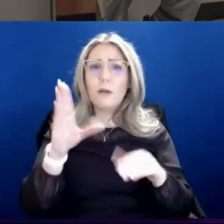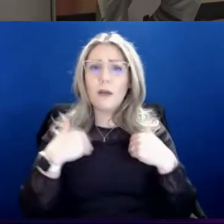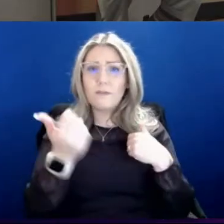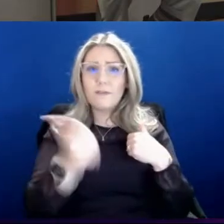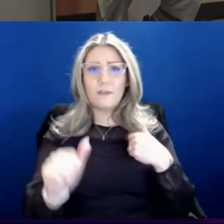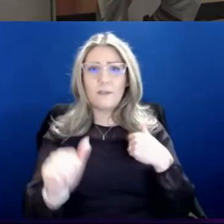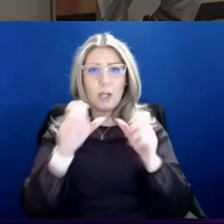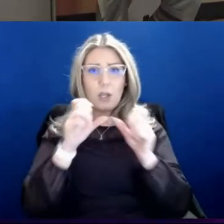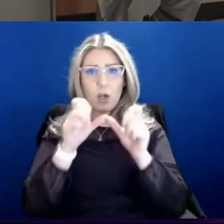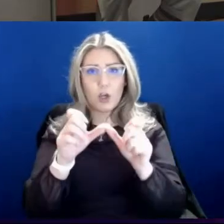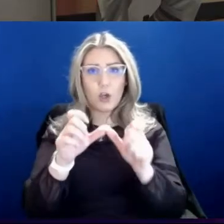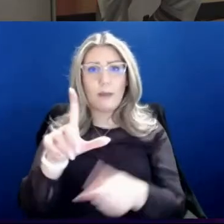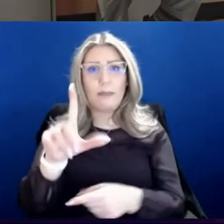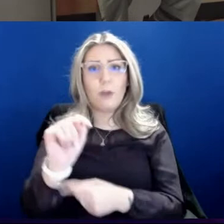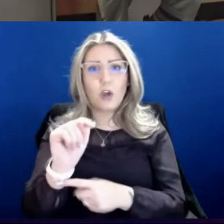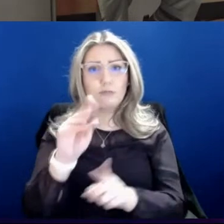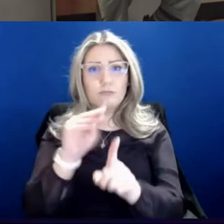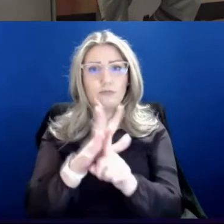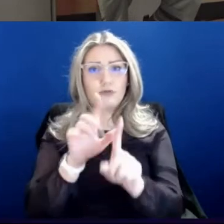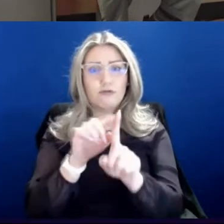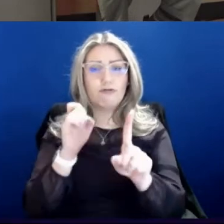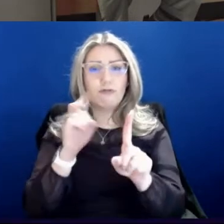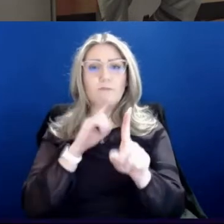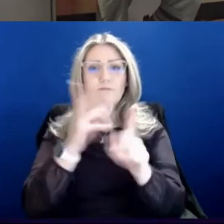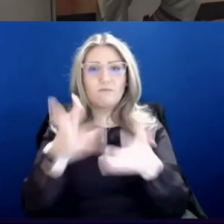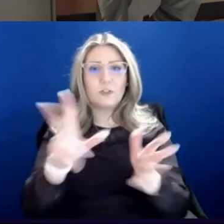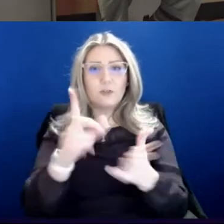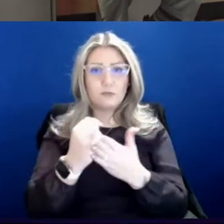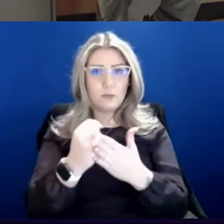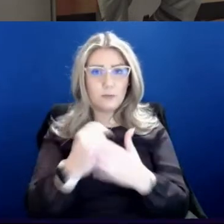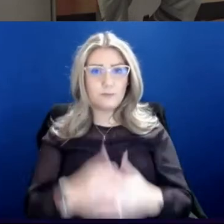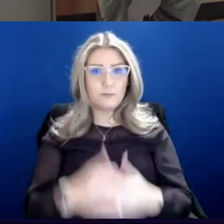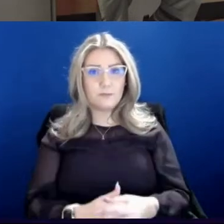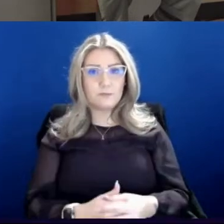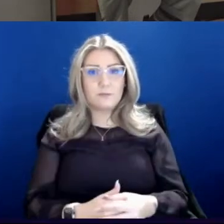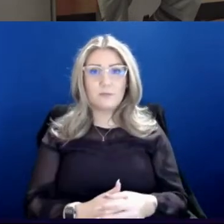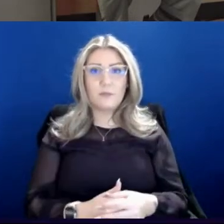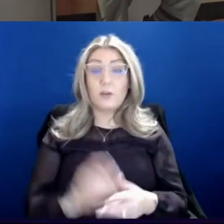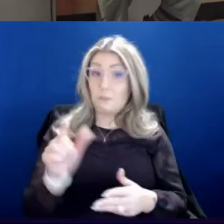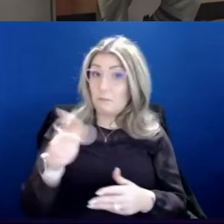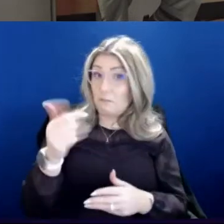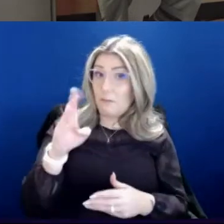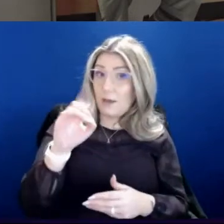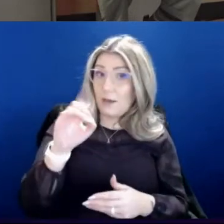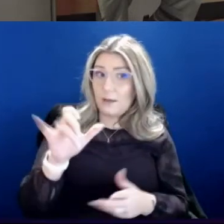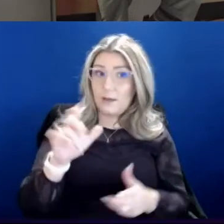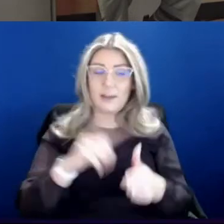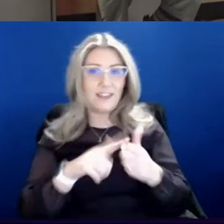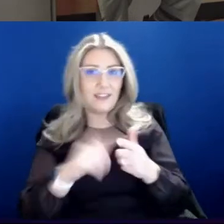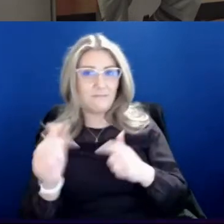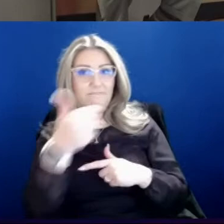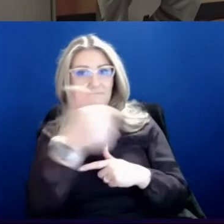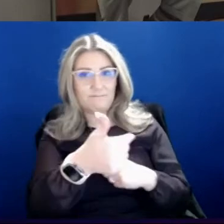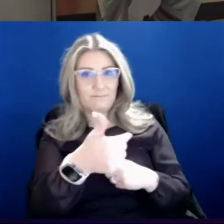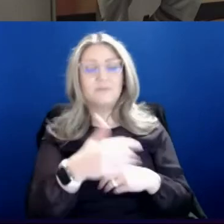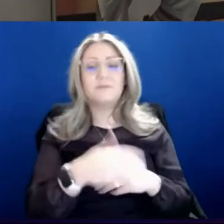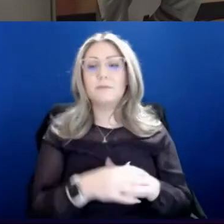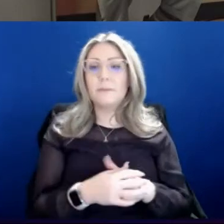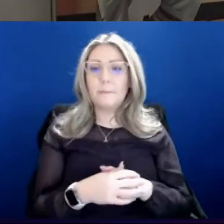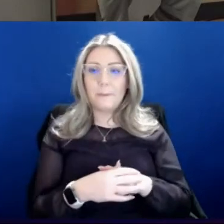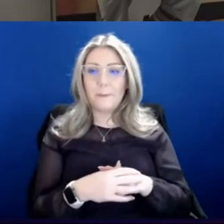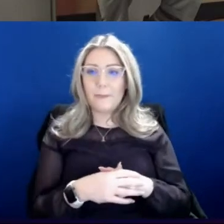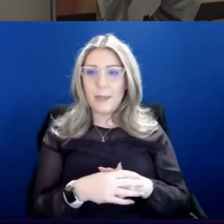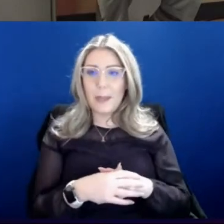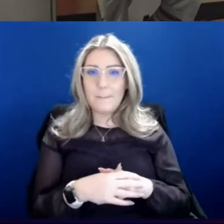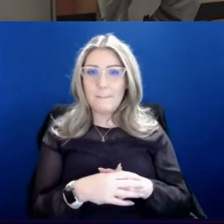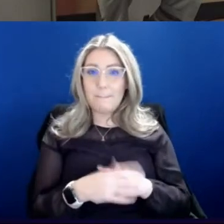long-term effects following her treatment? I'll give that to Becky first, and then I'll ask Dr. Porter. Do you have